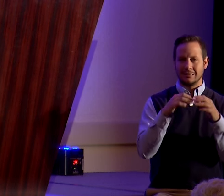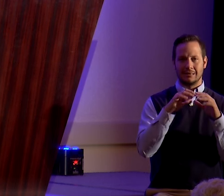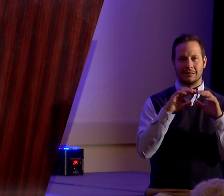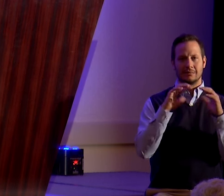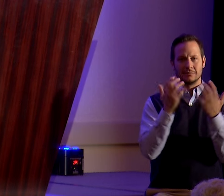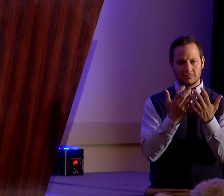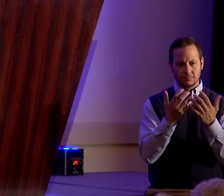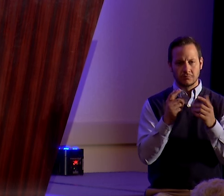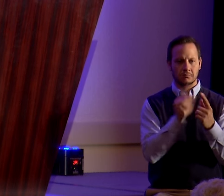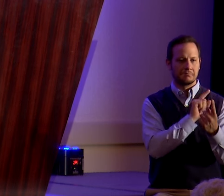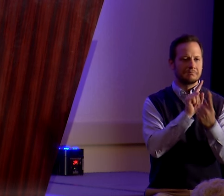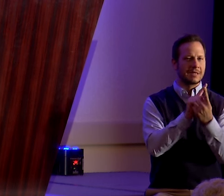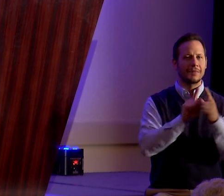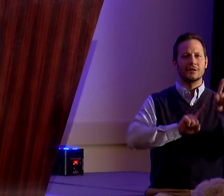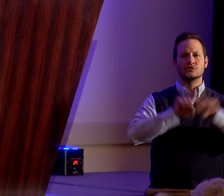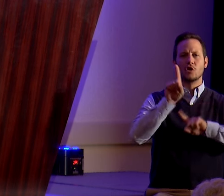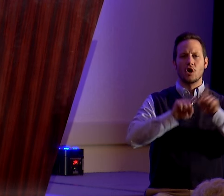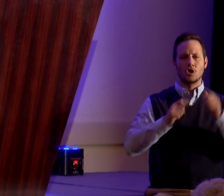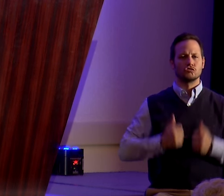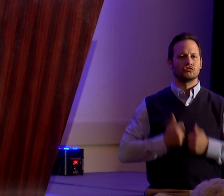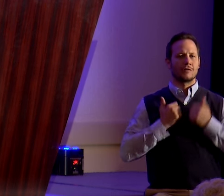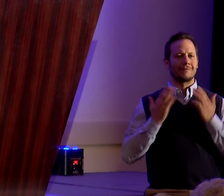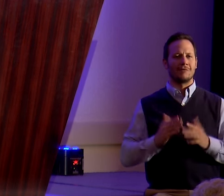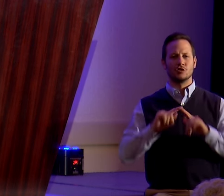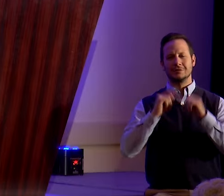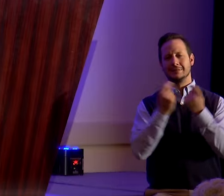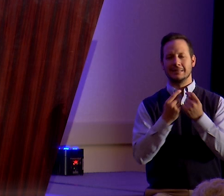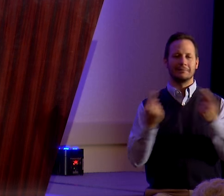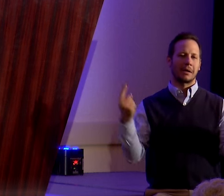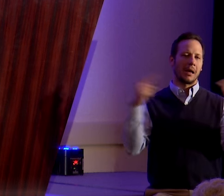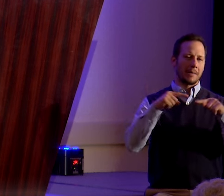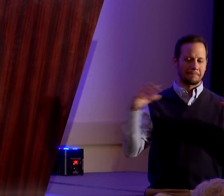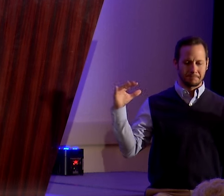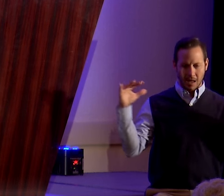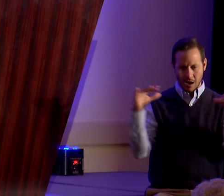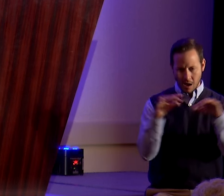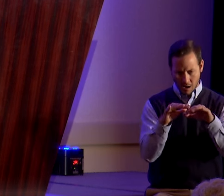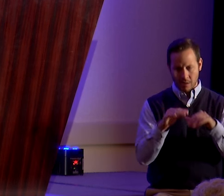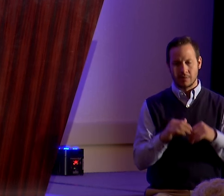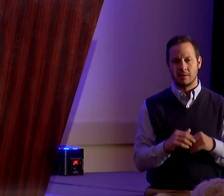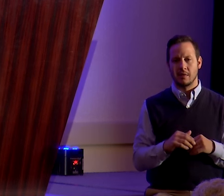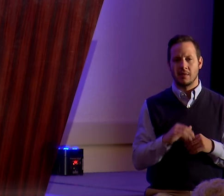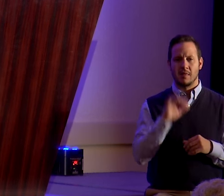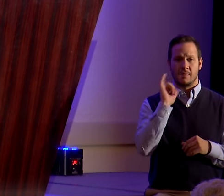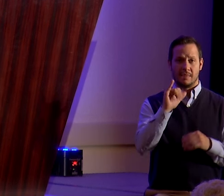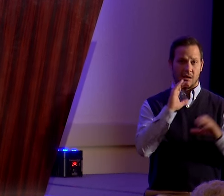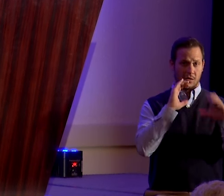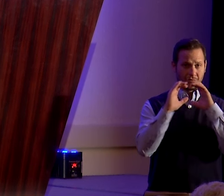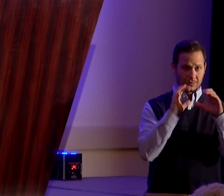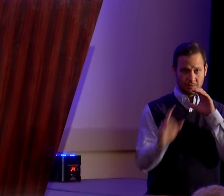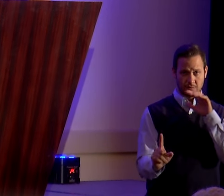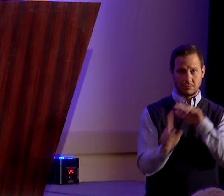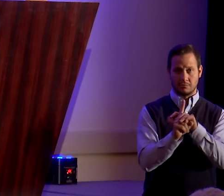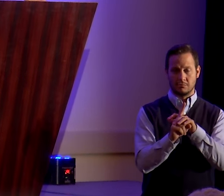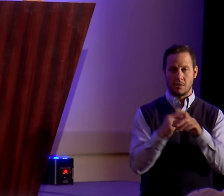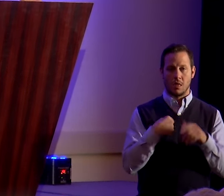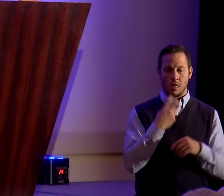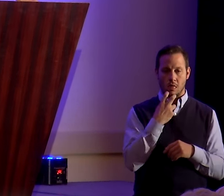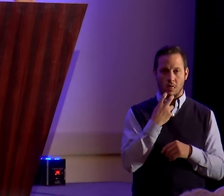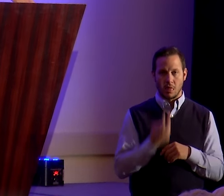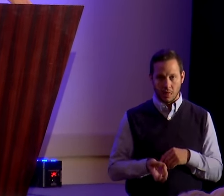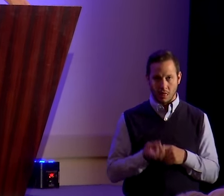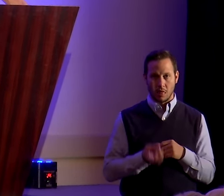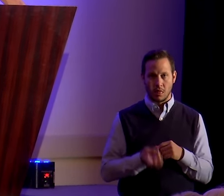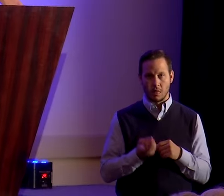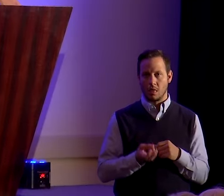star, meet the survivor thing, you know, when that part of conversation comes up, my jaw drops. I mean, really,